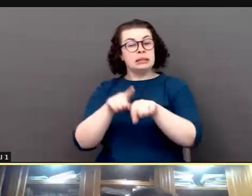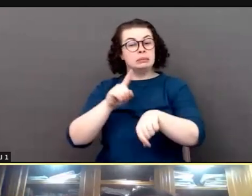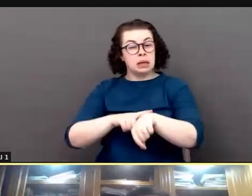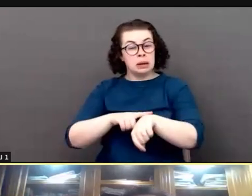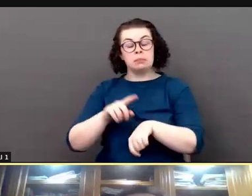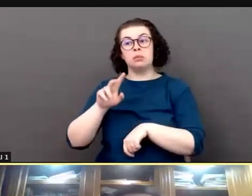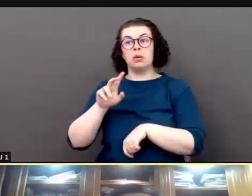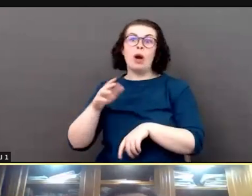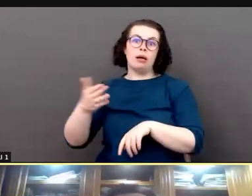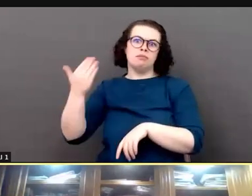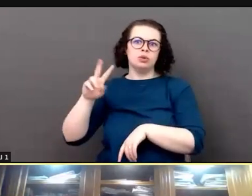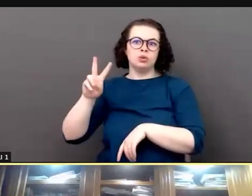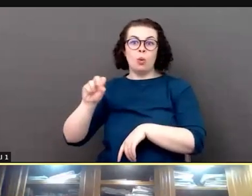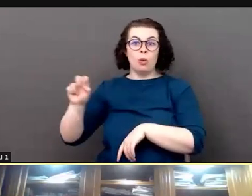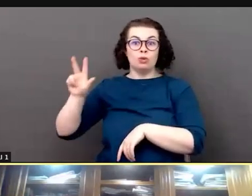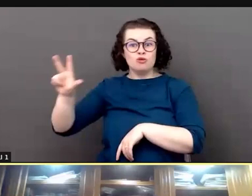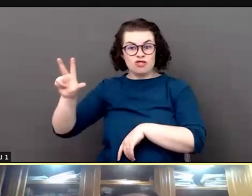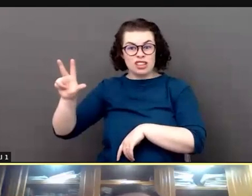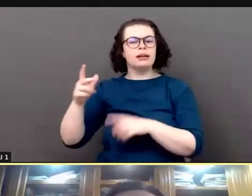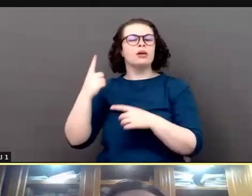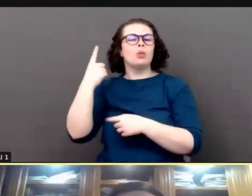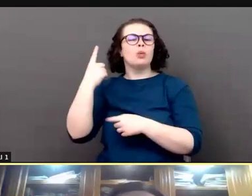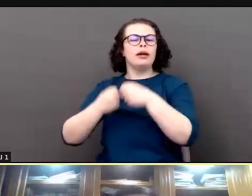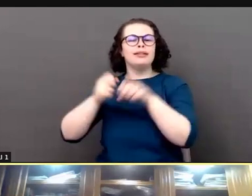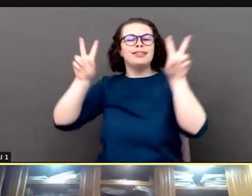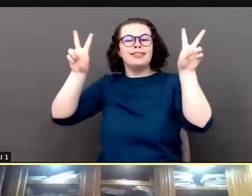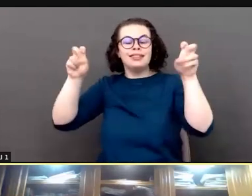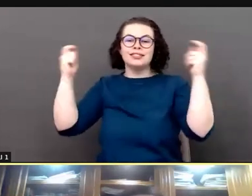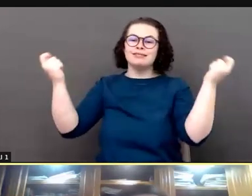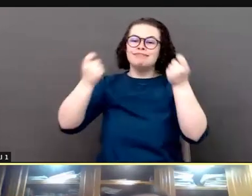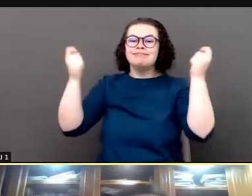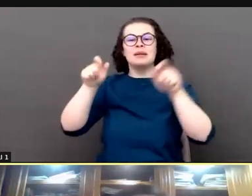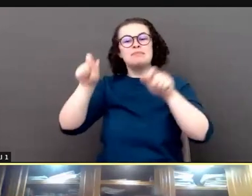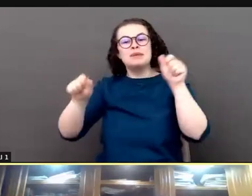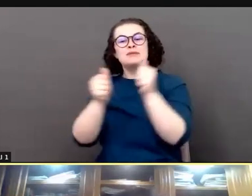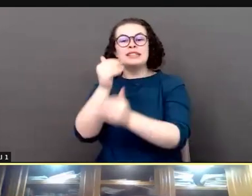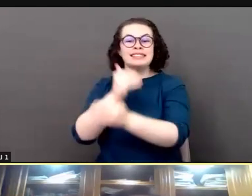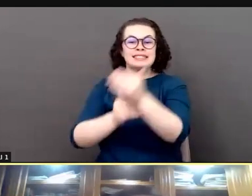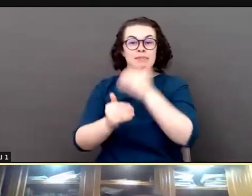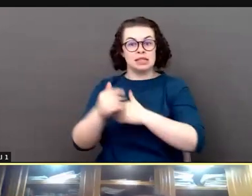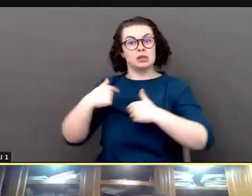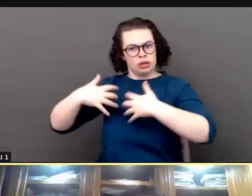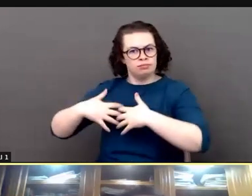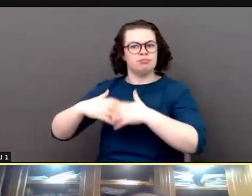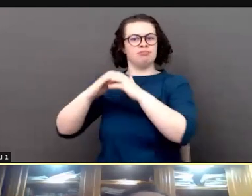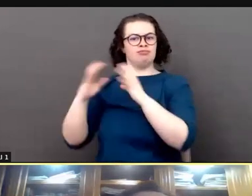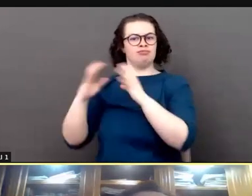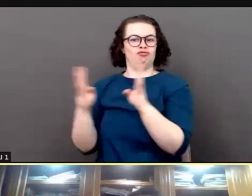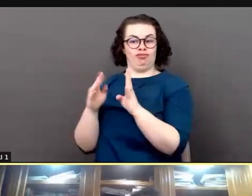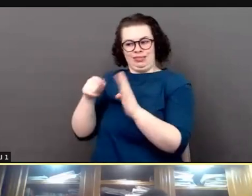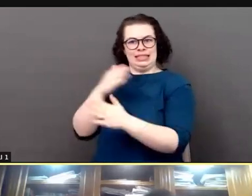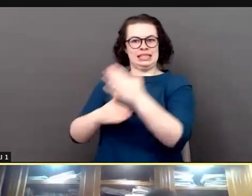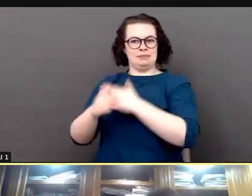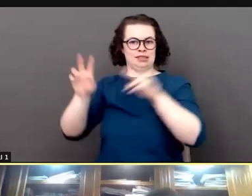because of the European Year of Persons with Disabilities, it was not evident to take action at European level, more